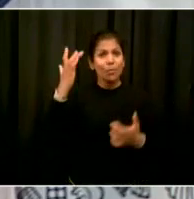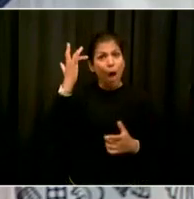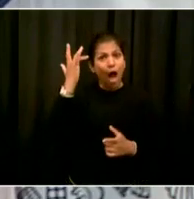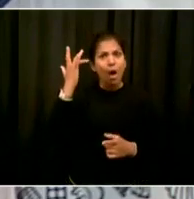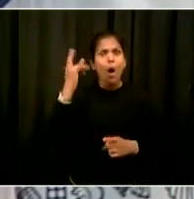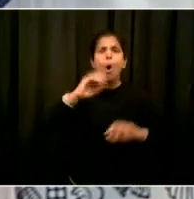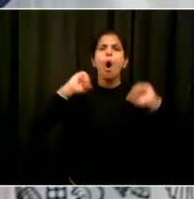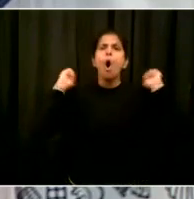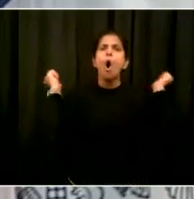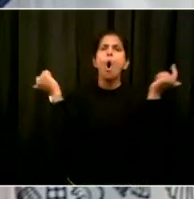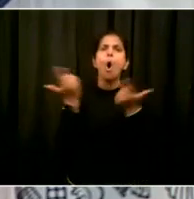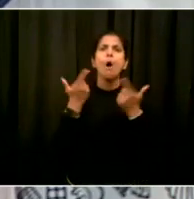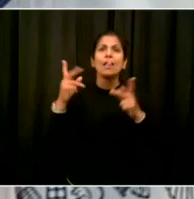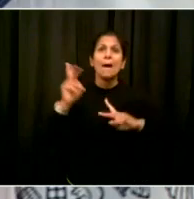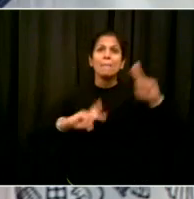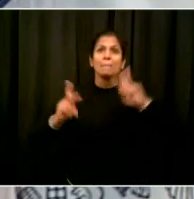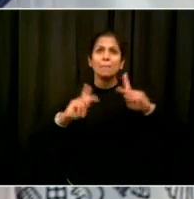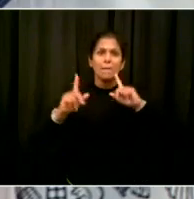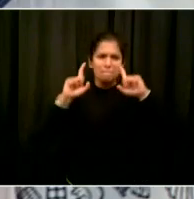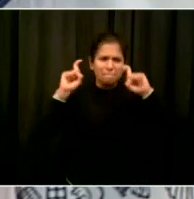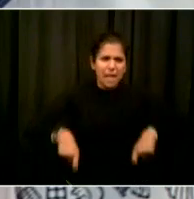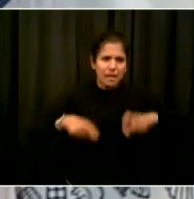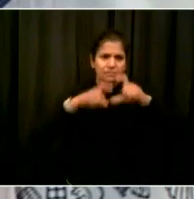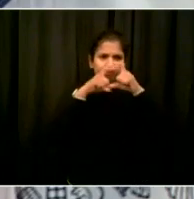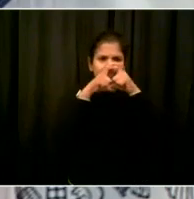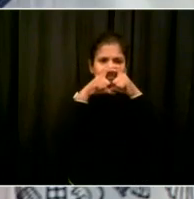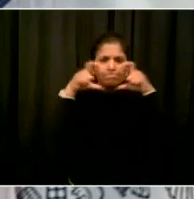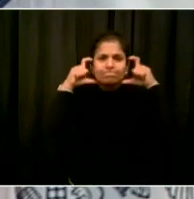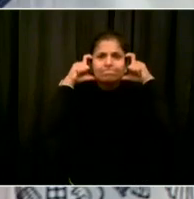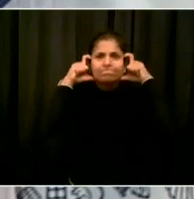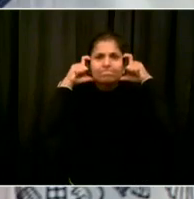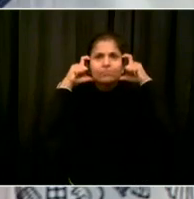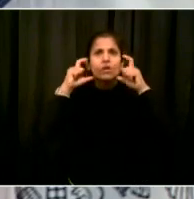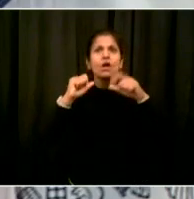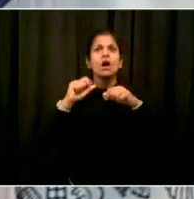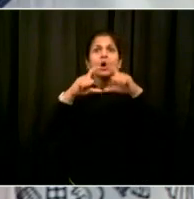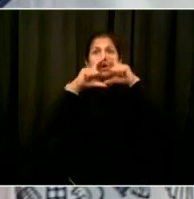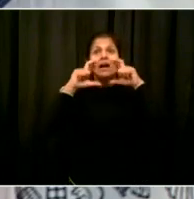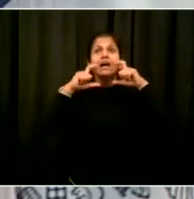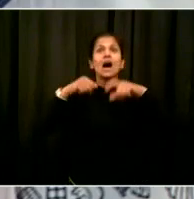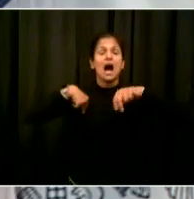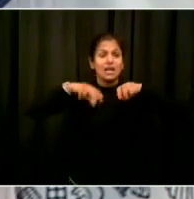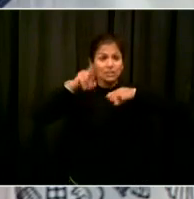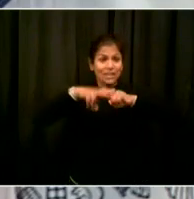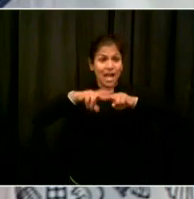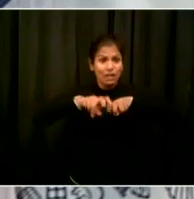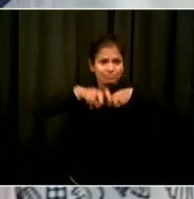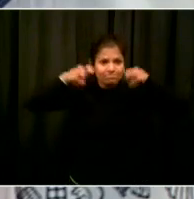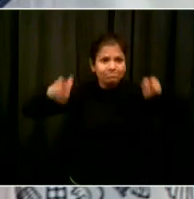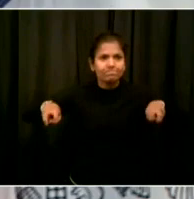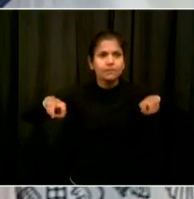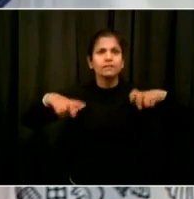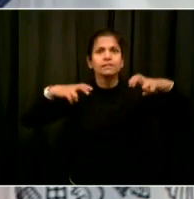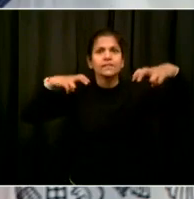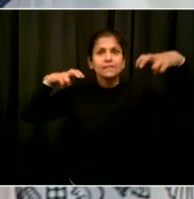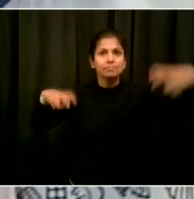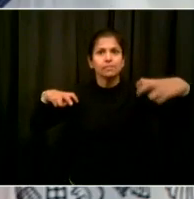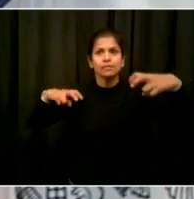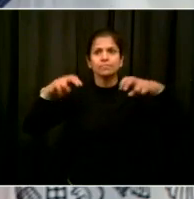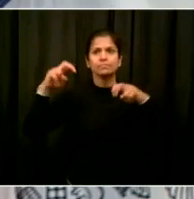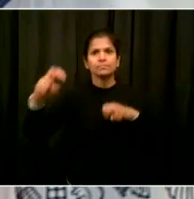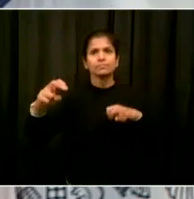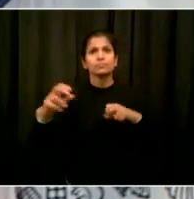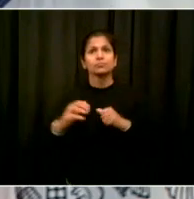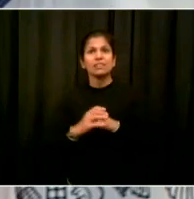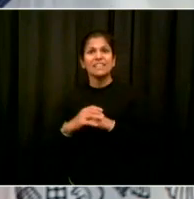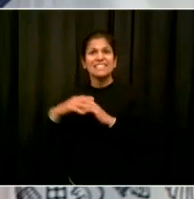social distancing, with testing. And let me give you the latest on the testing. Since we started the school surveys, that we were going to